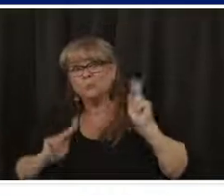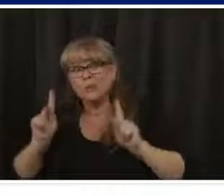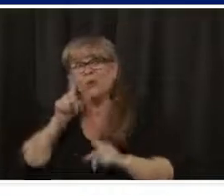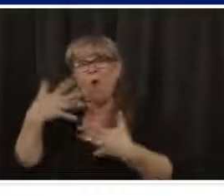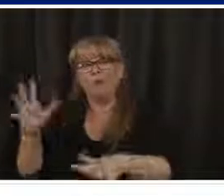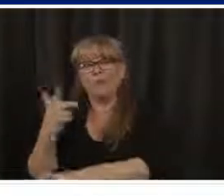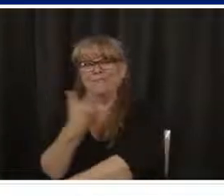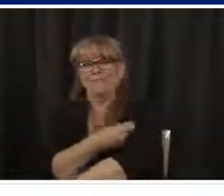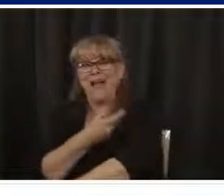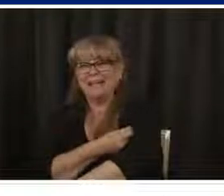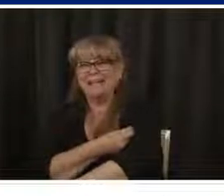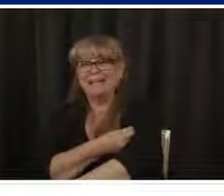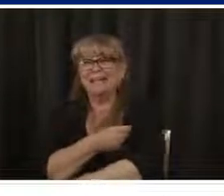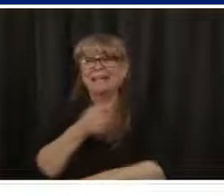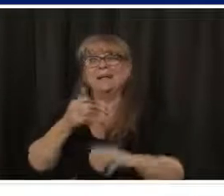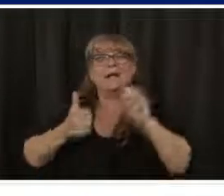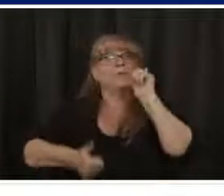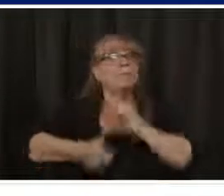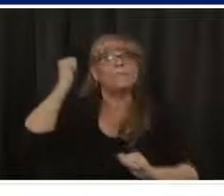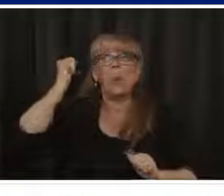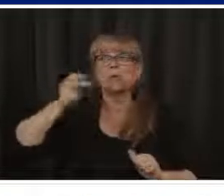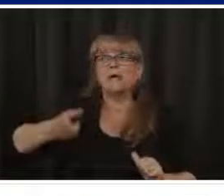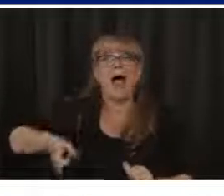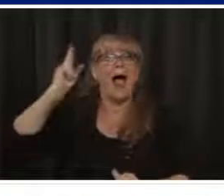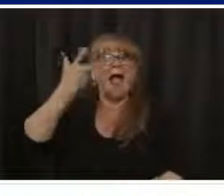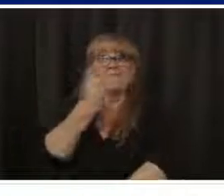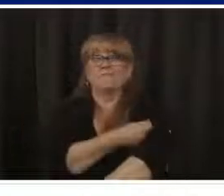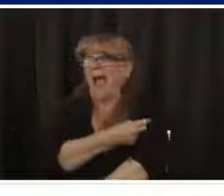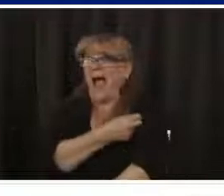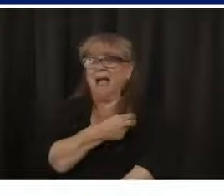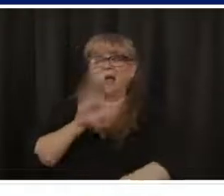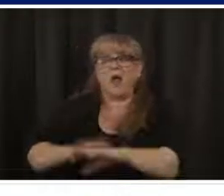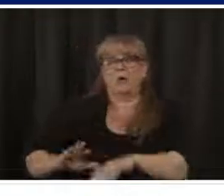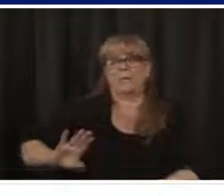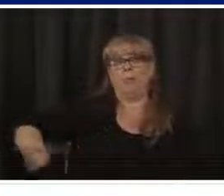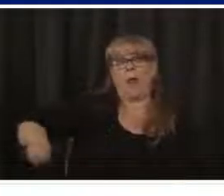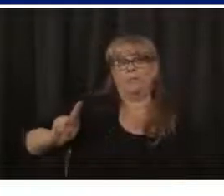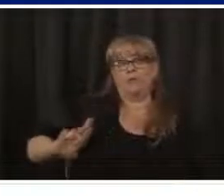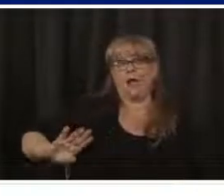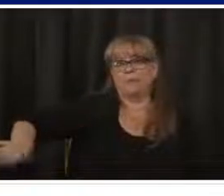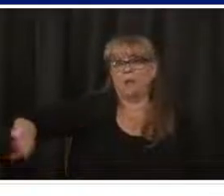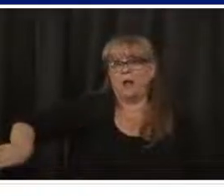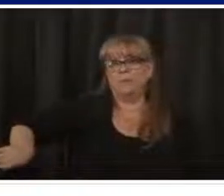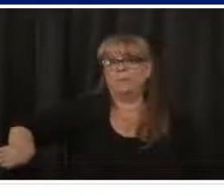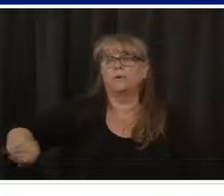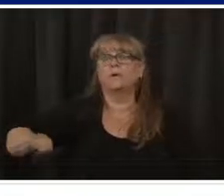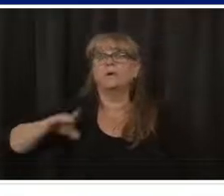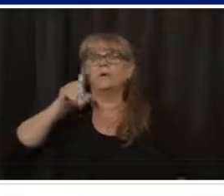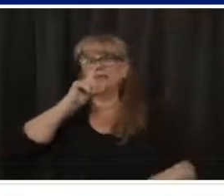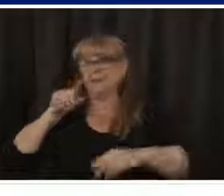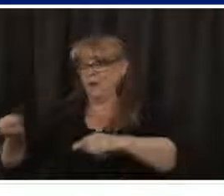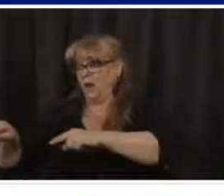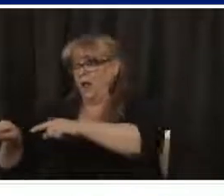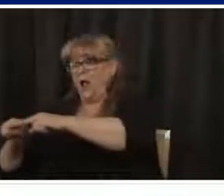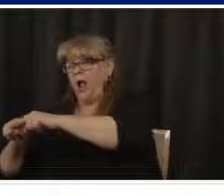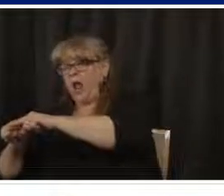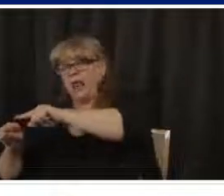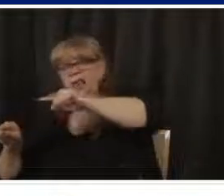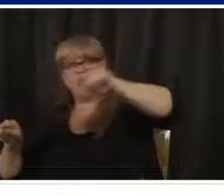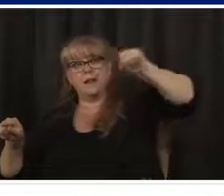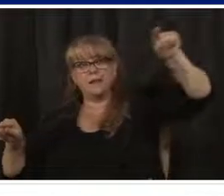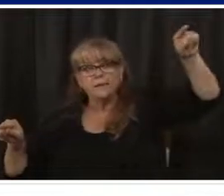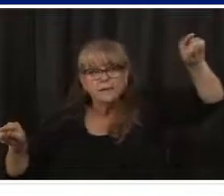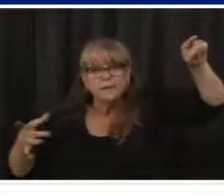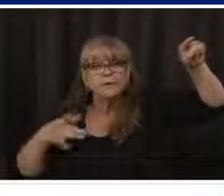in the lower right-hand corner. And you see this diagonal line that we've drawn that is showing you really that correlation, that